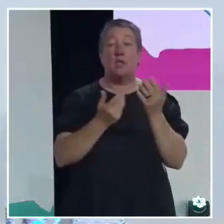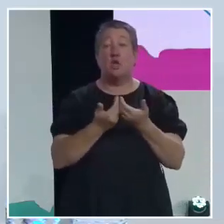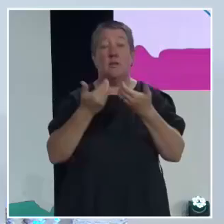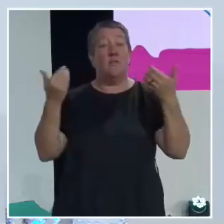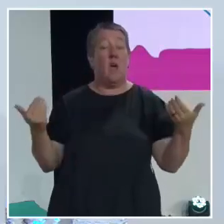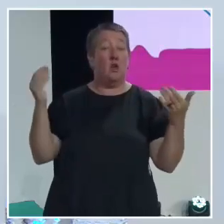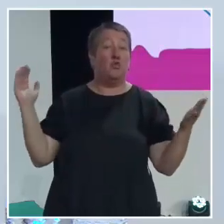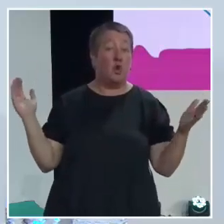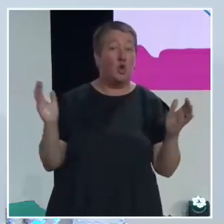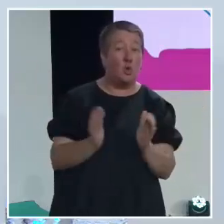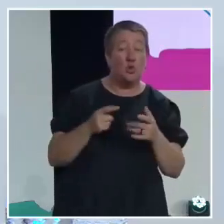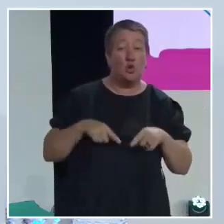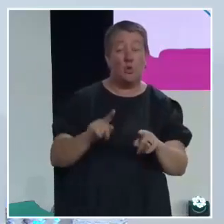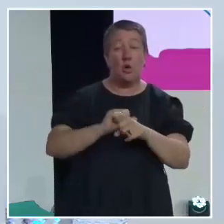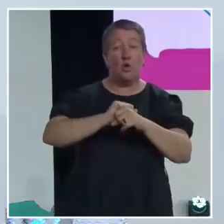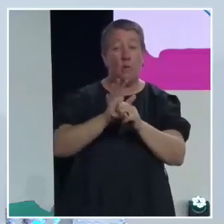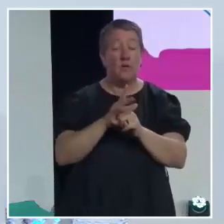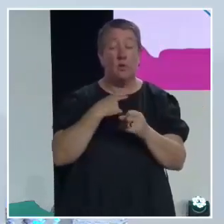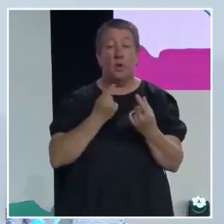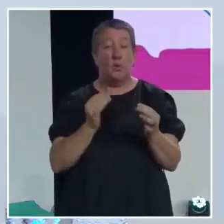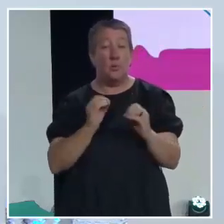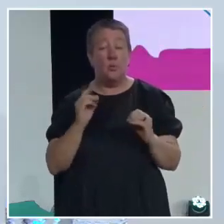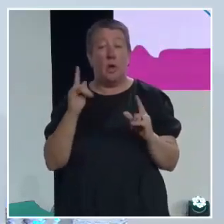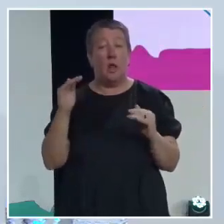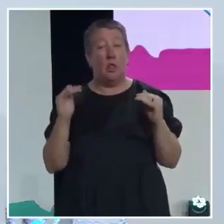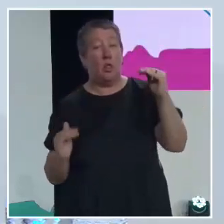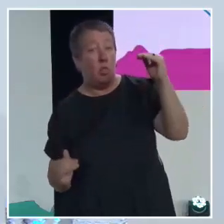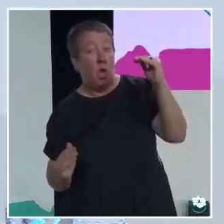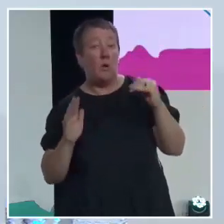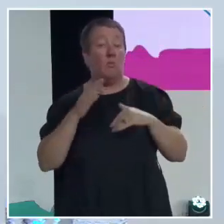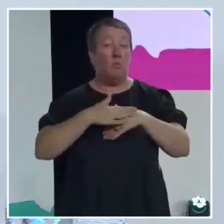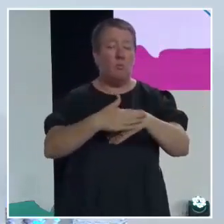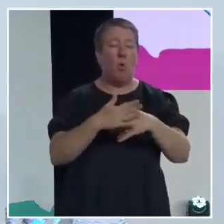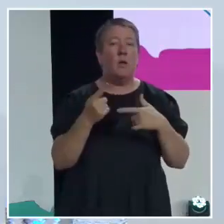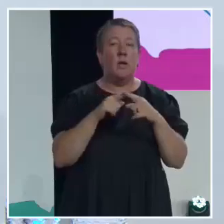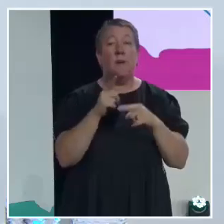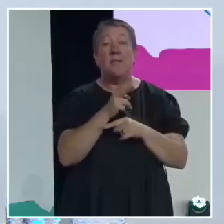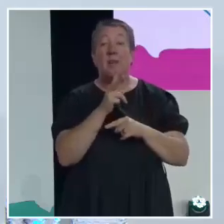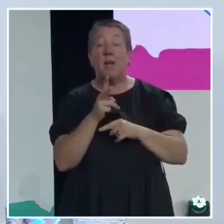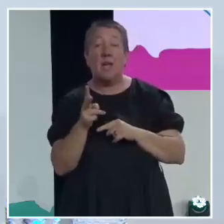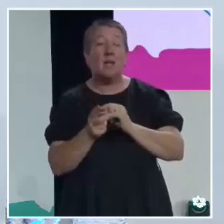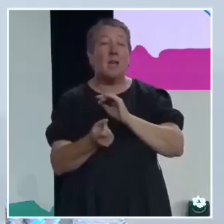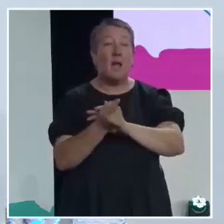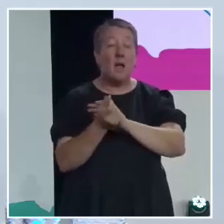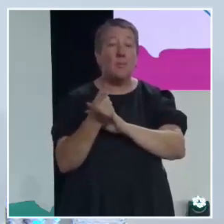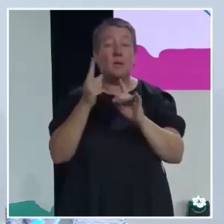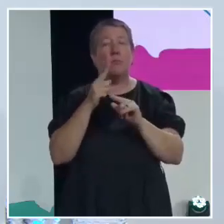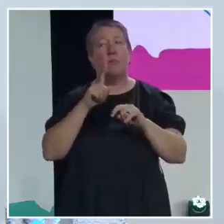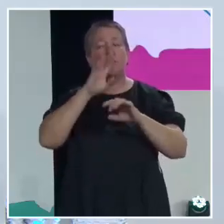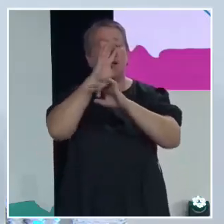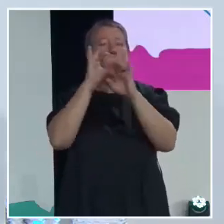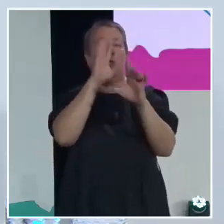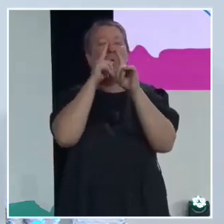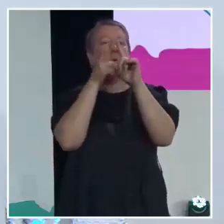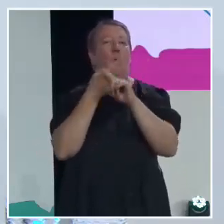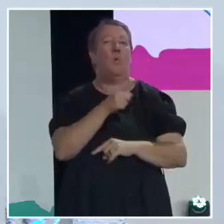way, that we saw with COVID. If we don't do that, inequality rises much more. But that happens, again, if we're very clear on what the goal is. Otherwise,